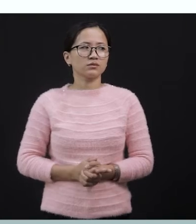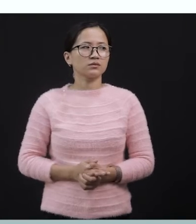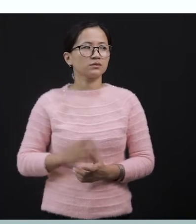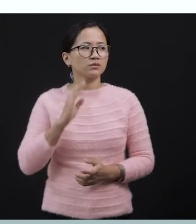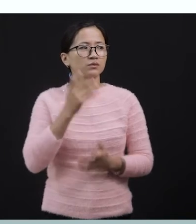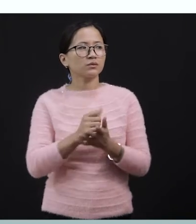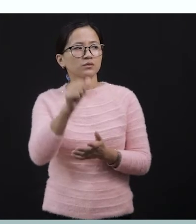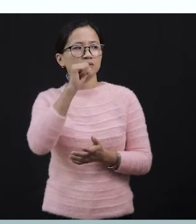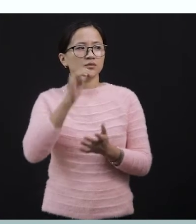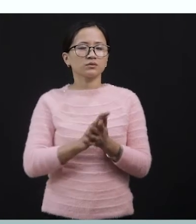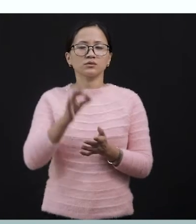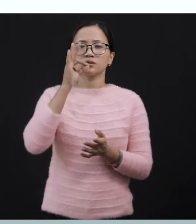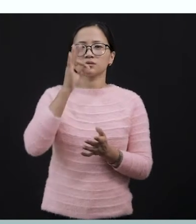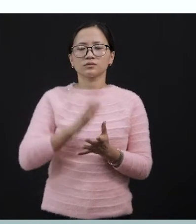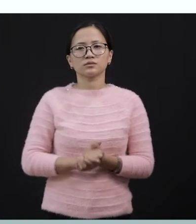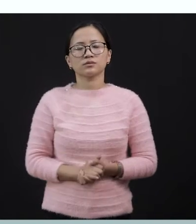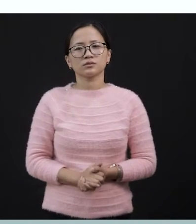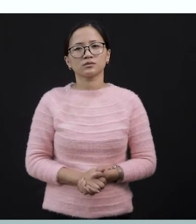Now, when you drink tea,